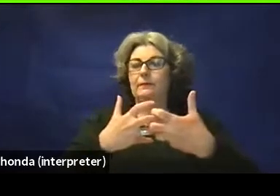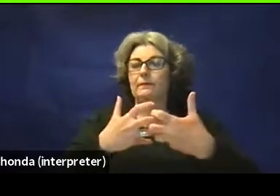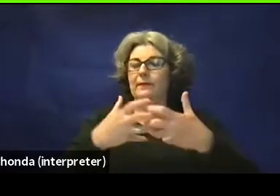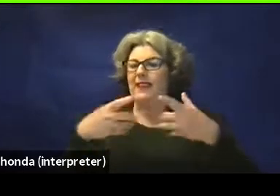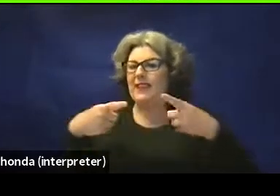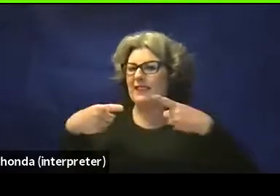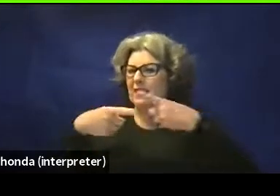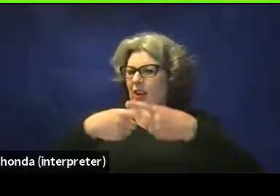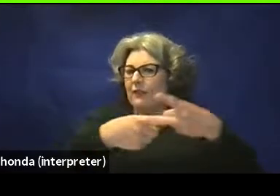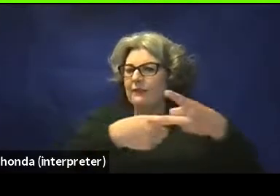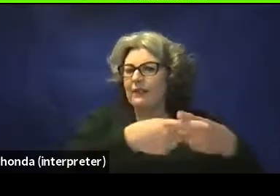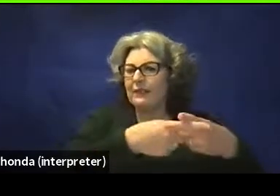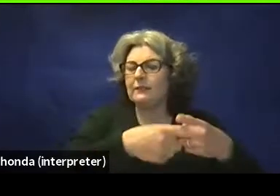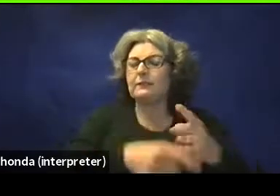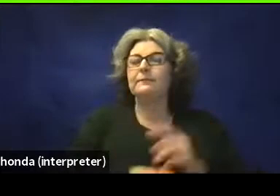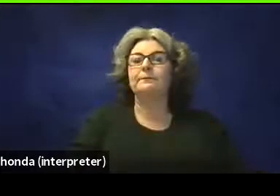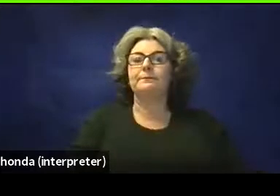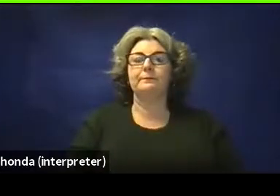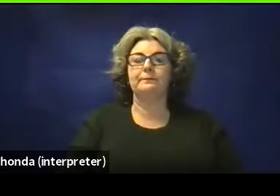conflicts